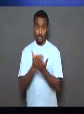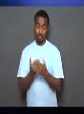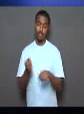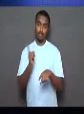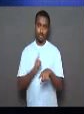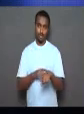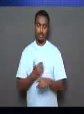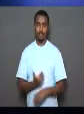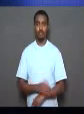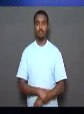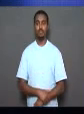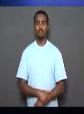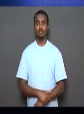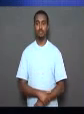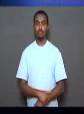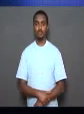Let's get back to our lesson.